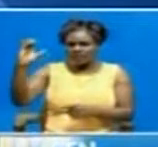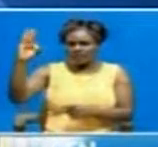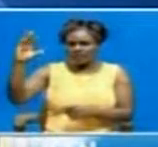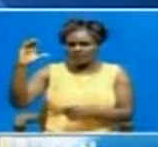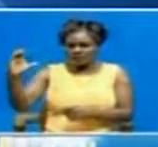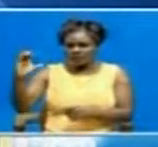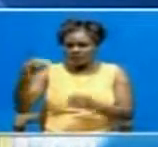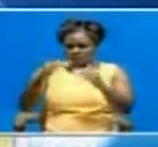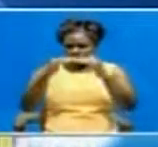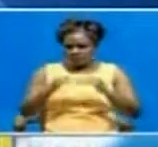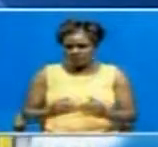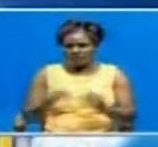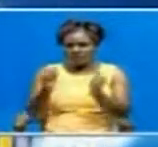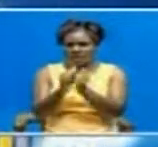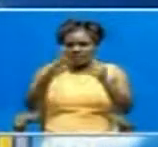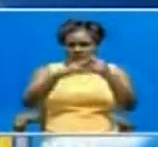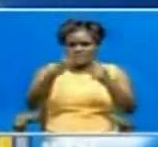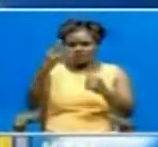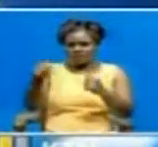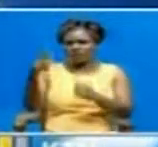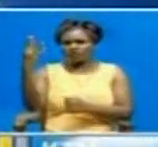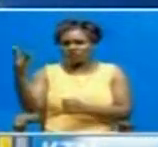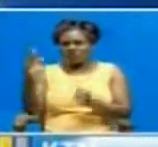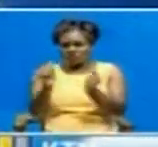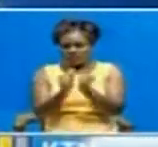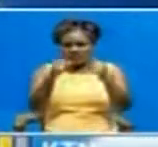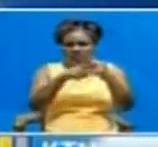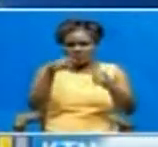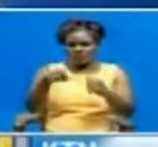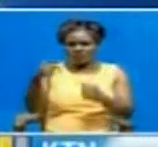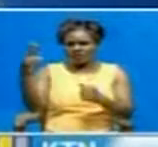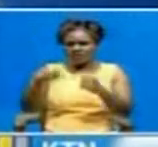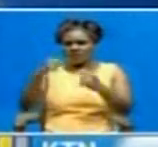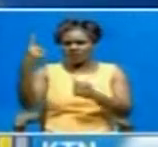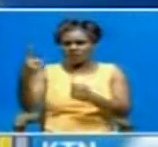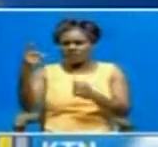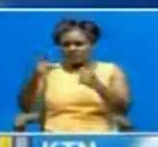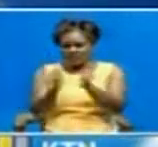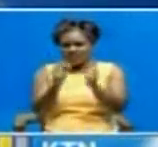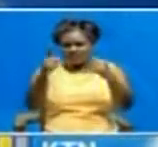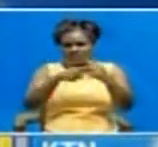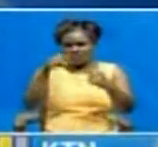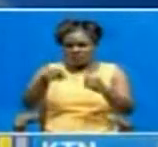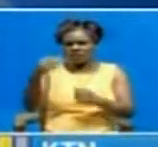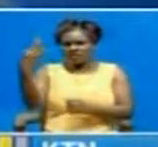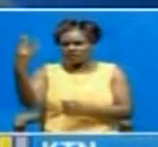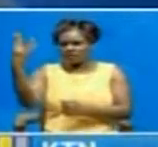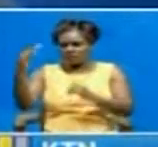following with 19.4, 16.71, 16.5 and 16.34% respectively.